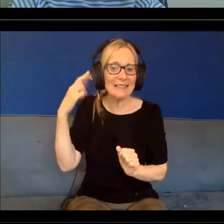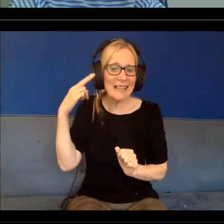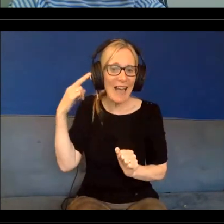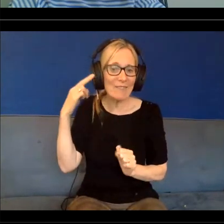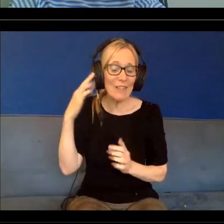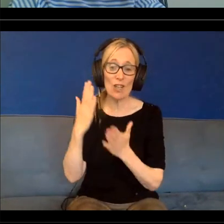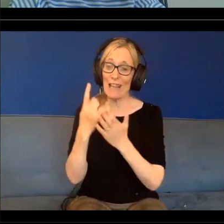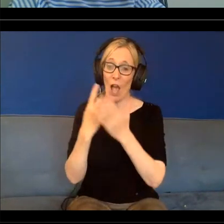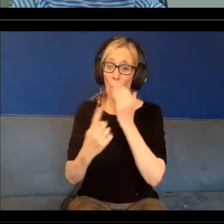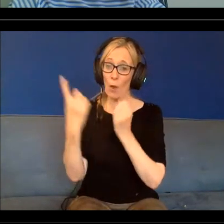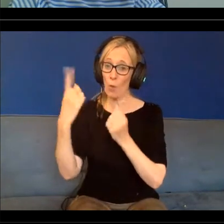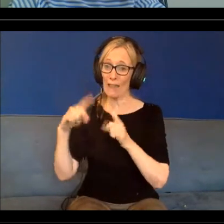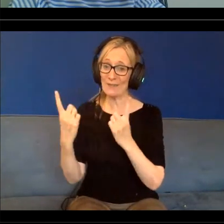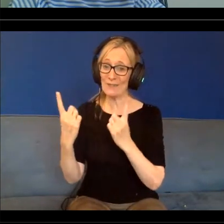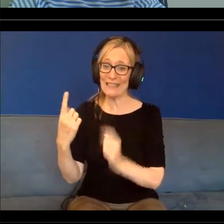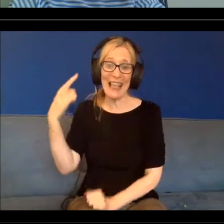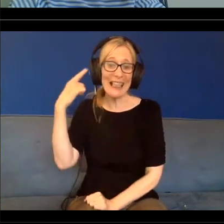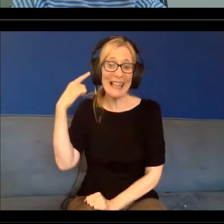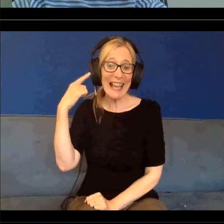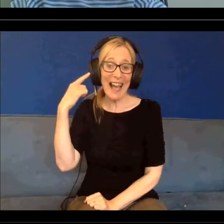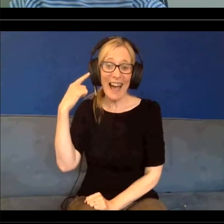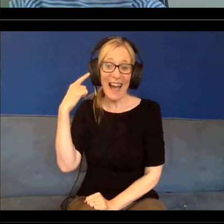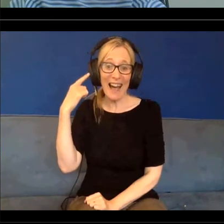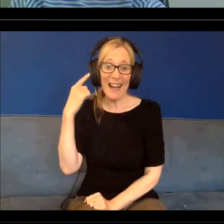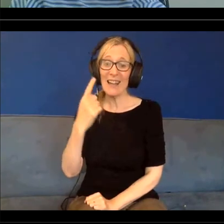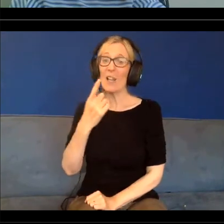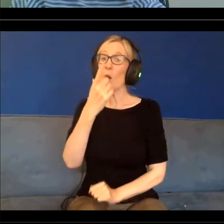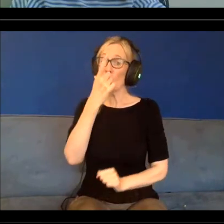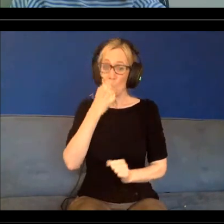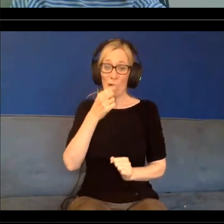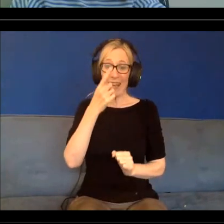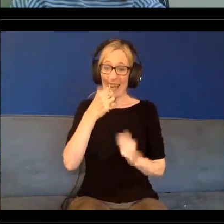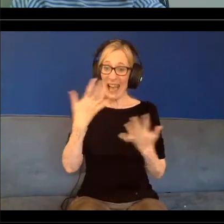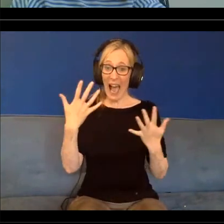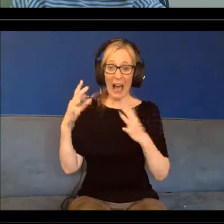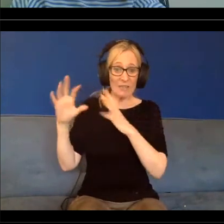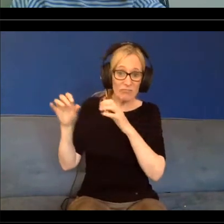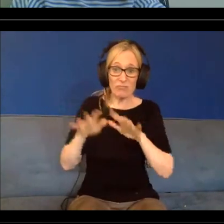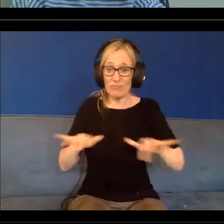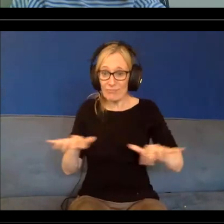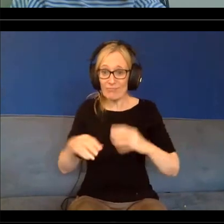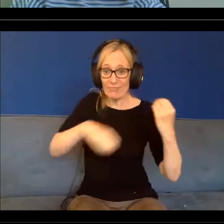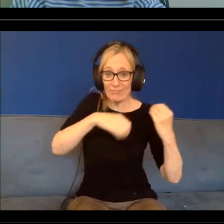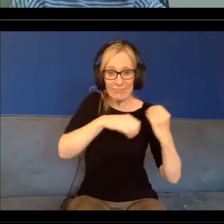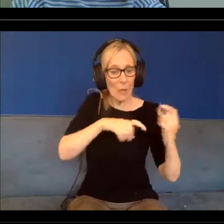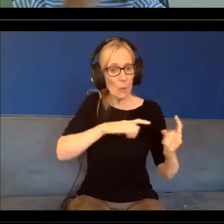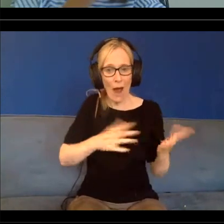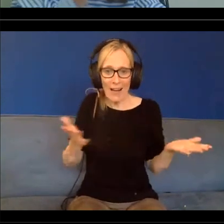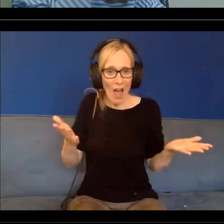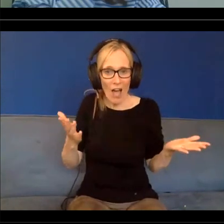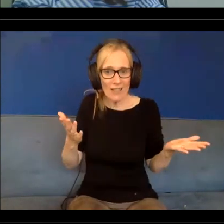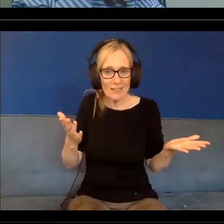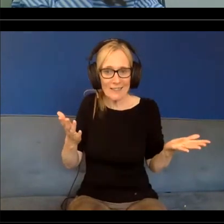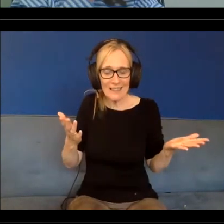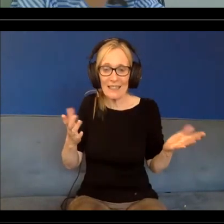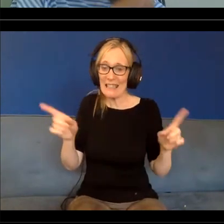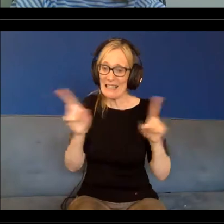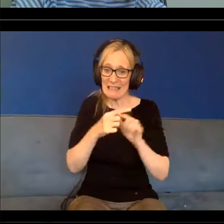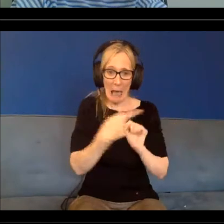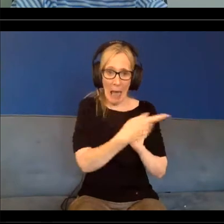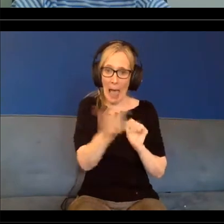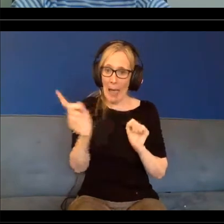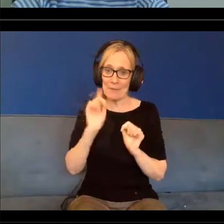ear. There's no reason why we should not be able to play a musical instrument that is available in front of us.